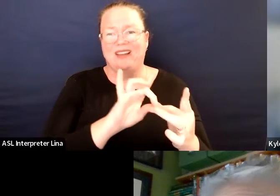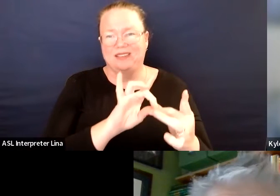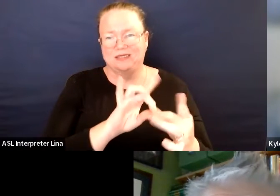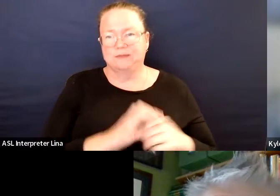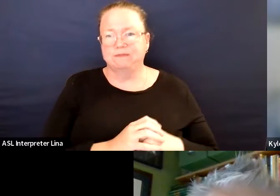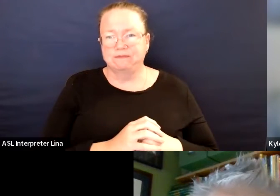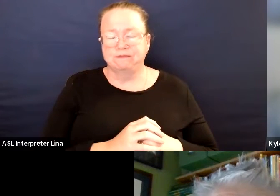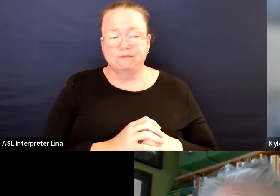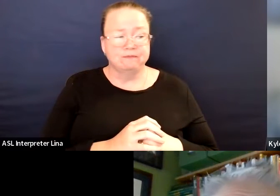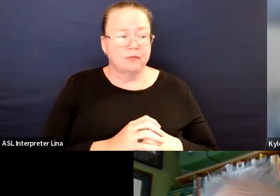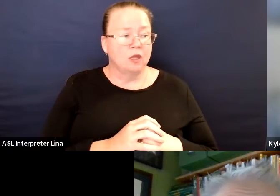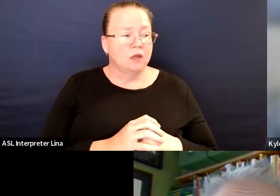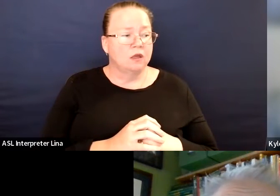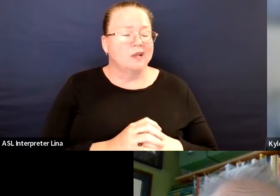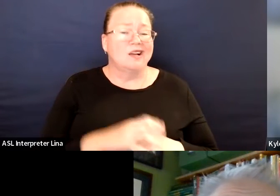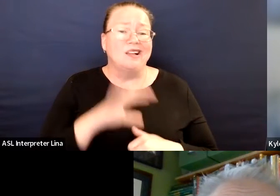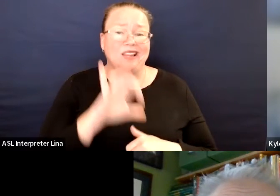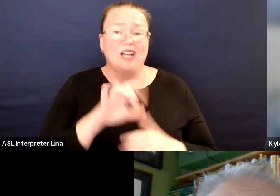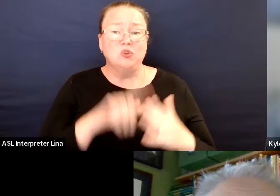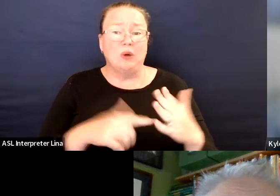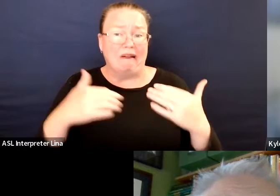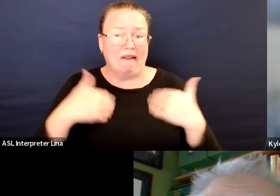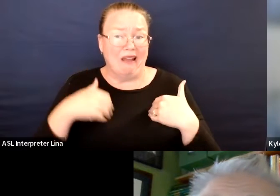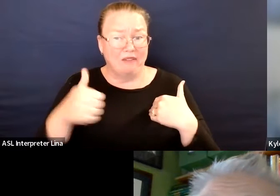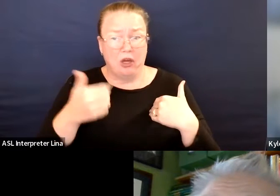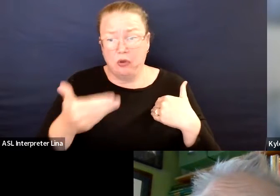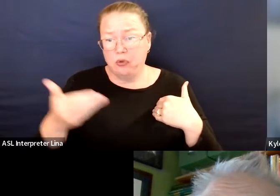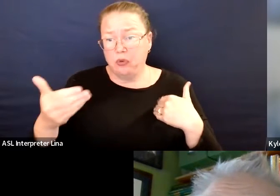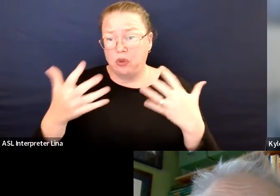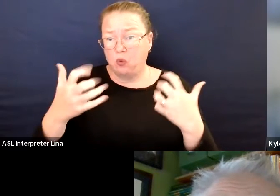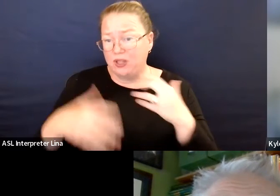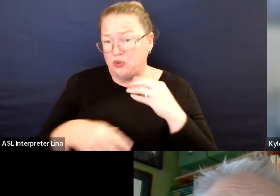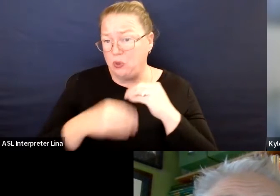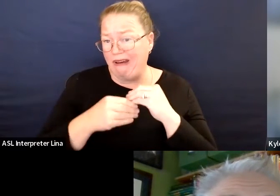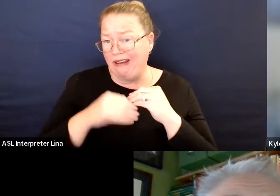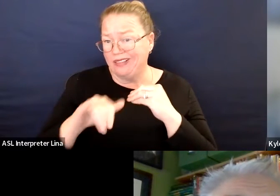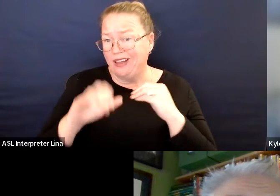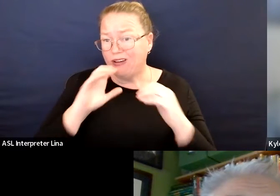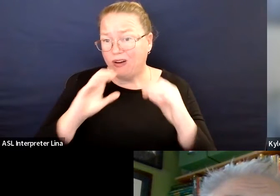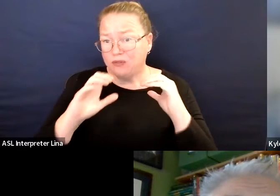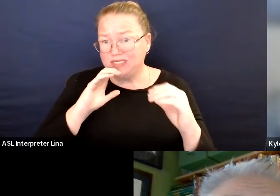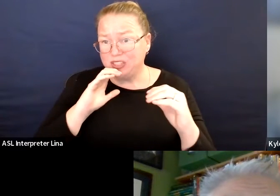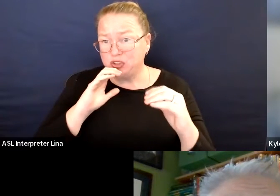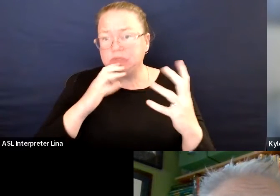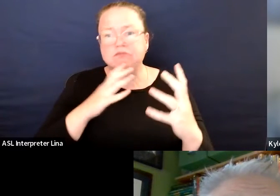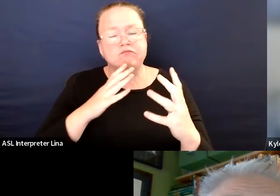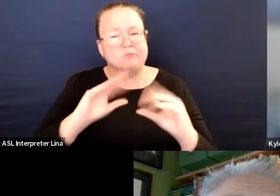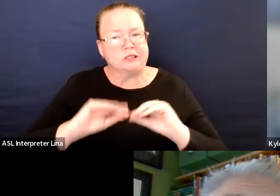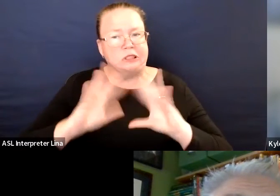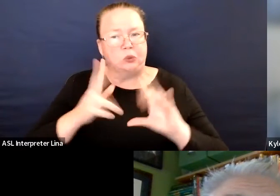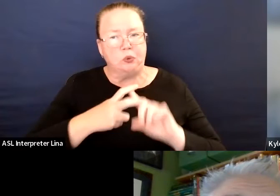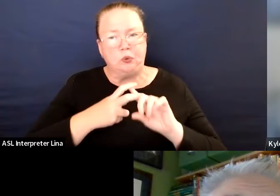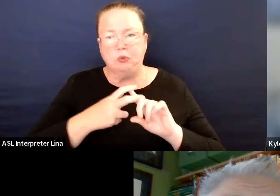people. Those are the things we have. Is there other things that you would like to add to that conversation? Clearly, recruitment